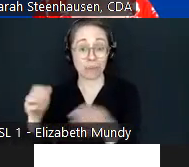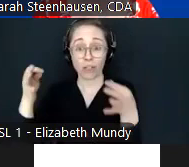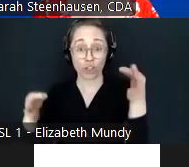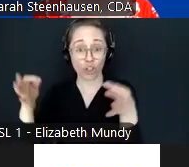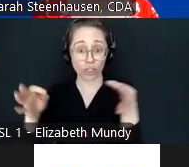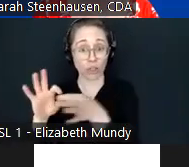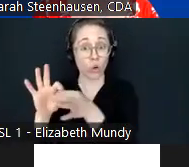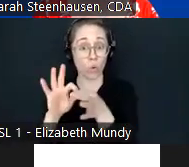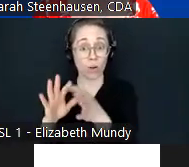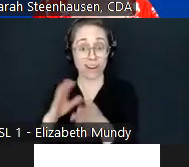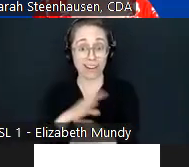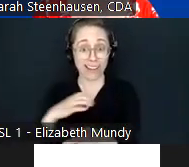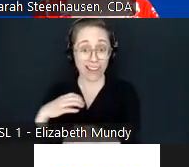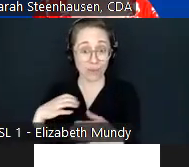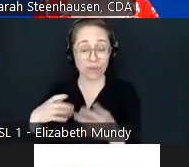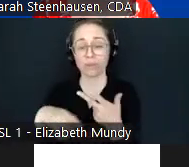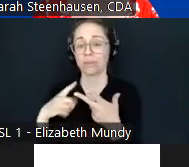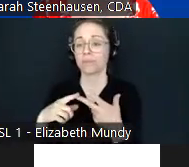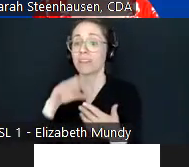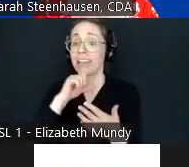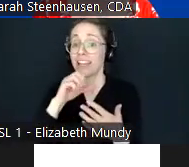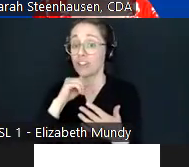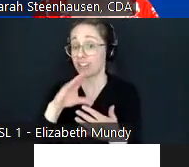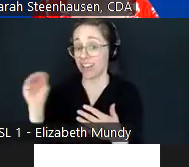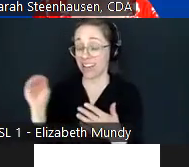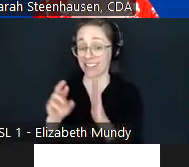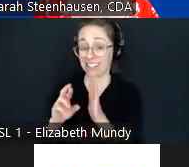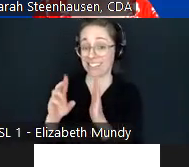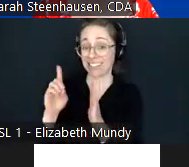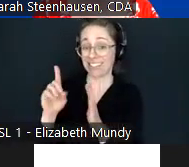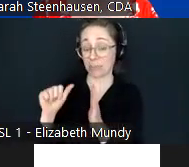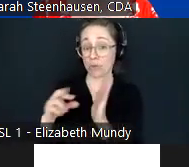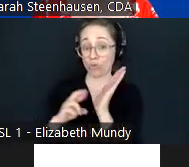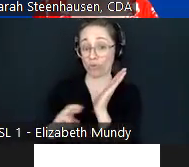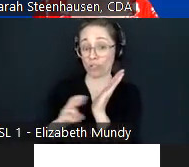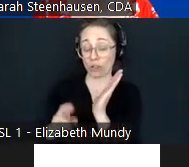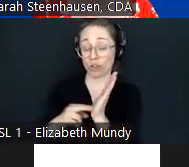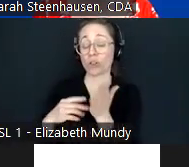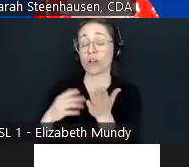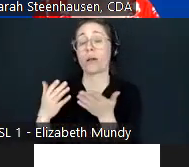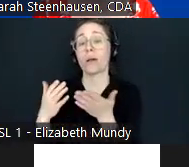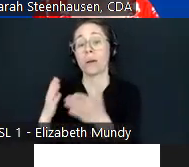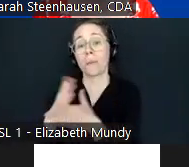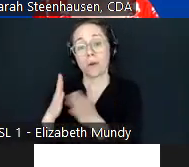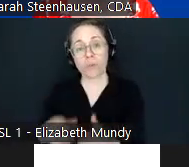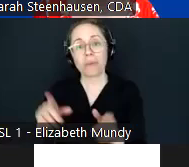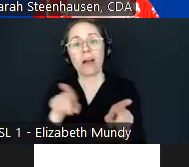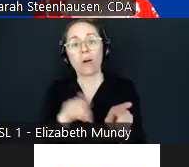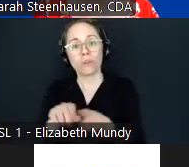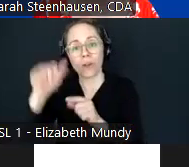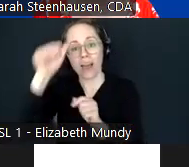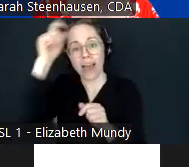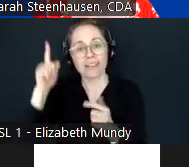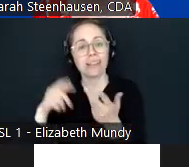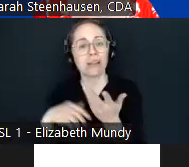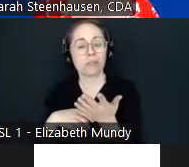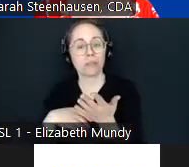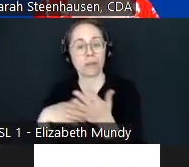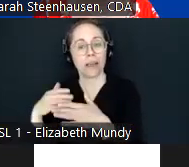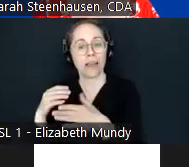Council, our Aging and Disability Research Partnership, and the Alzheimer's Advisory Committee. So we feel like this is a